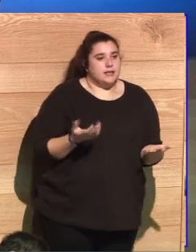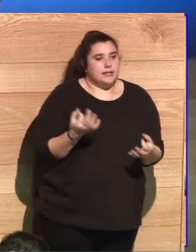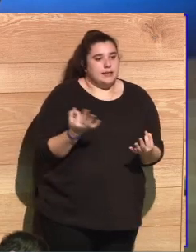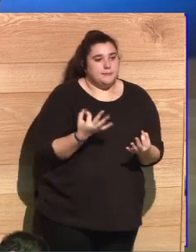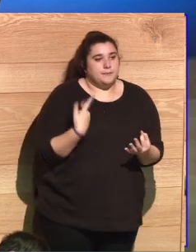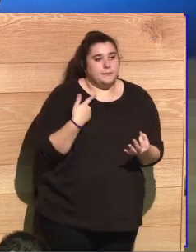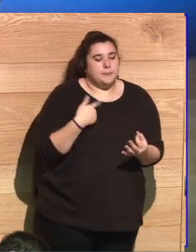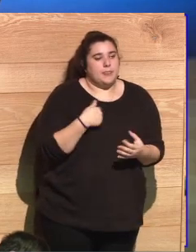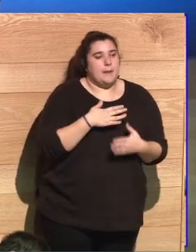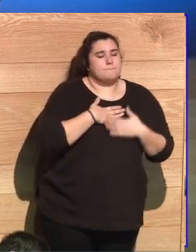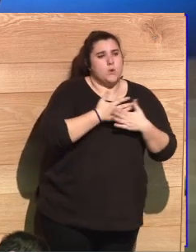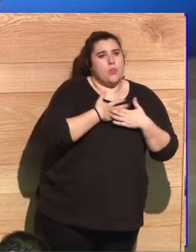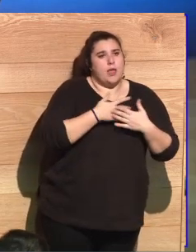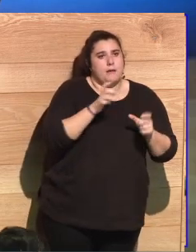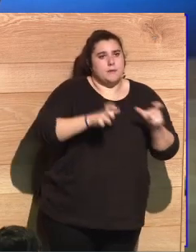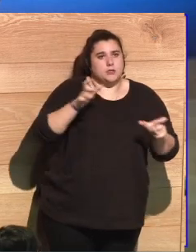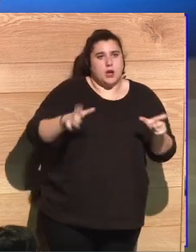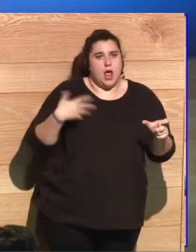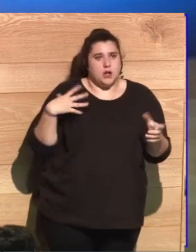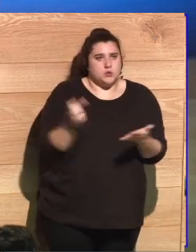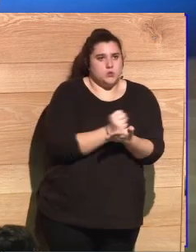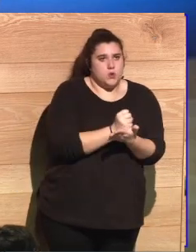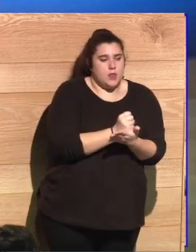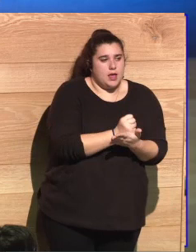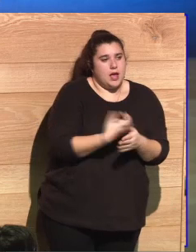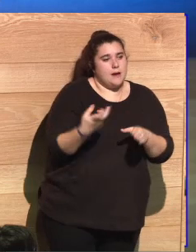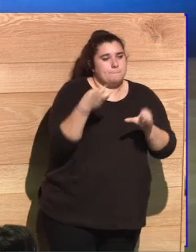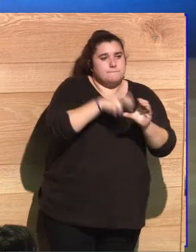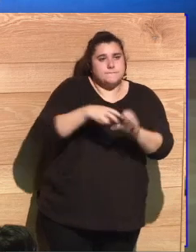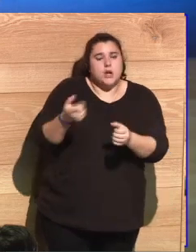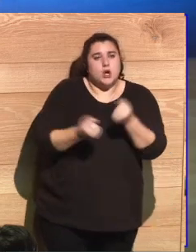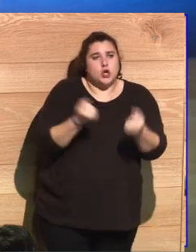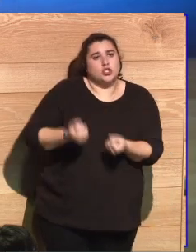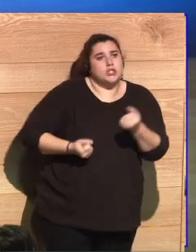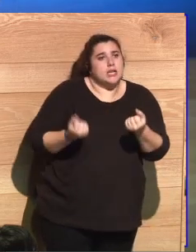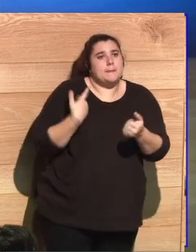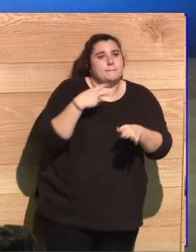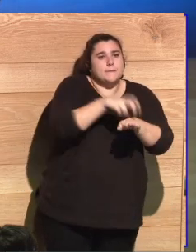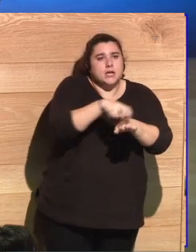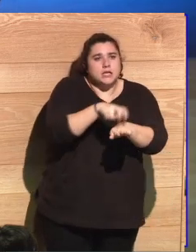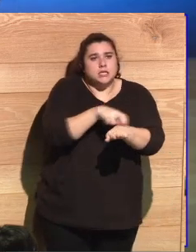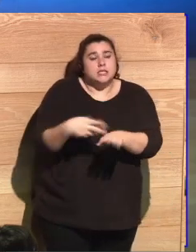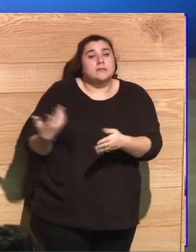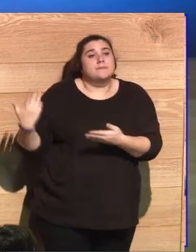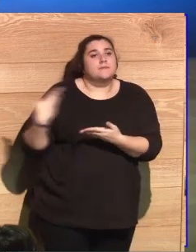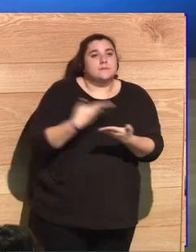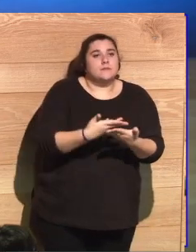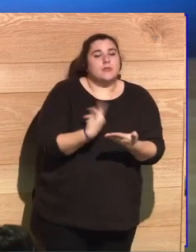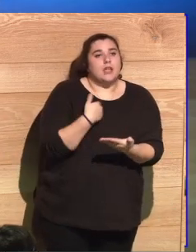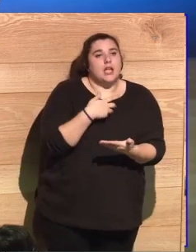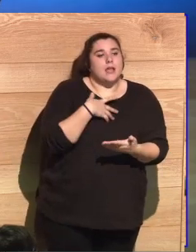highlight how good people were in the road. Can you reinvent another life? I mean, you speak